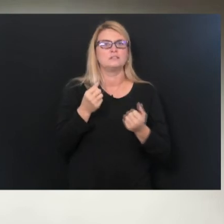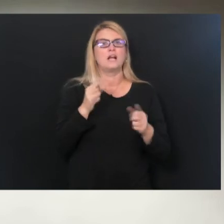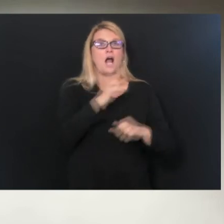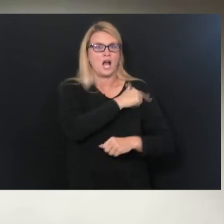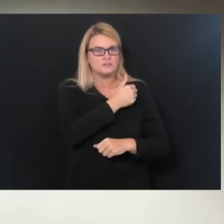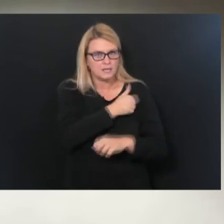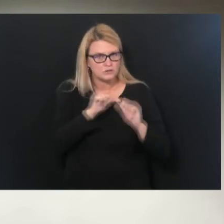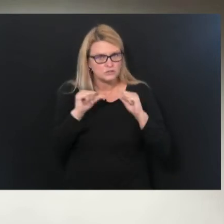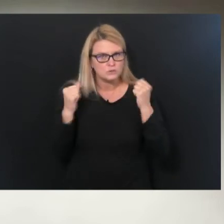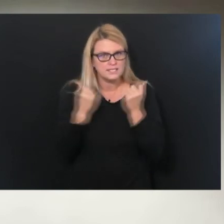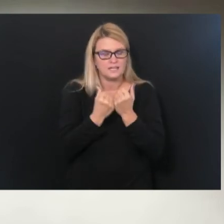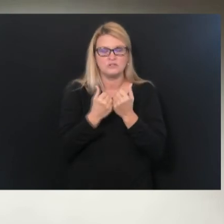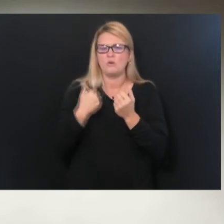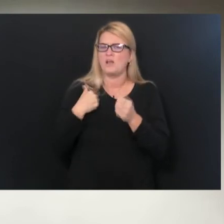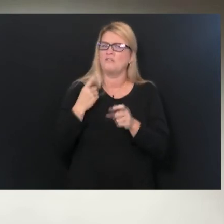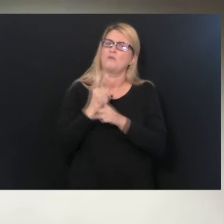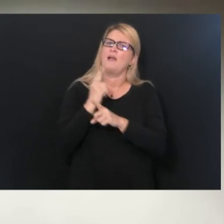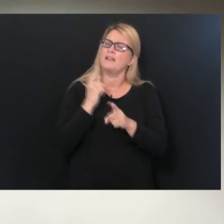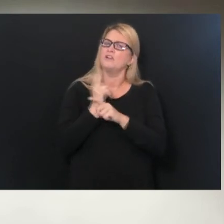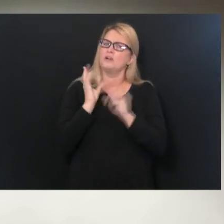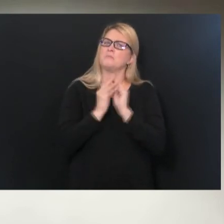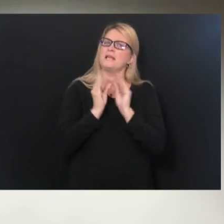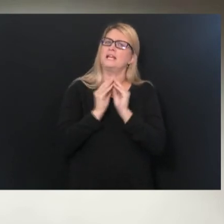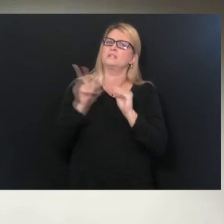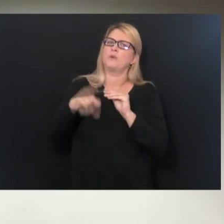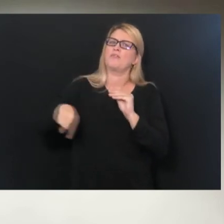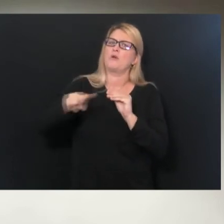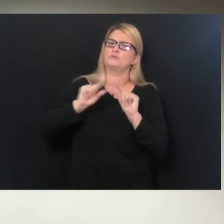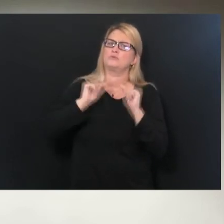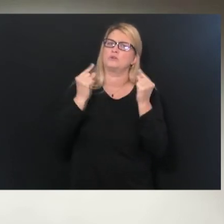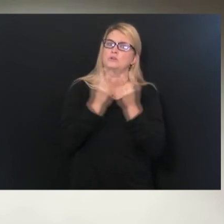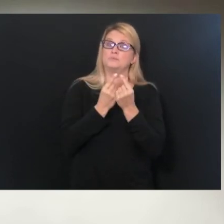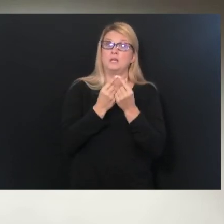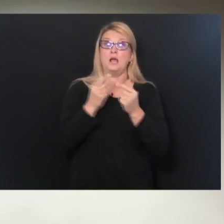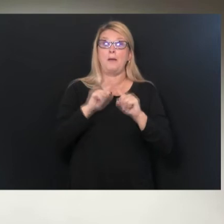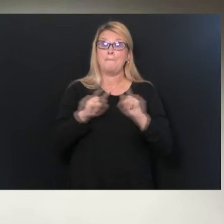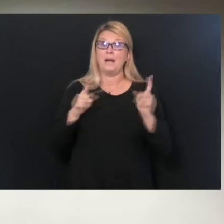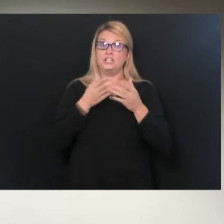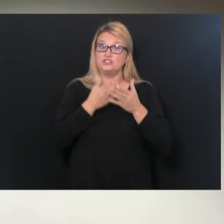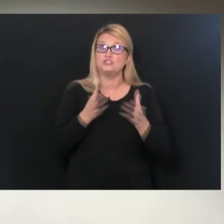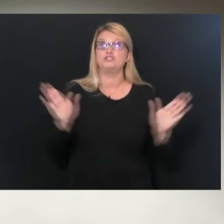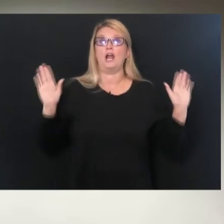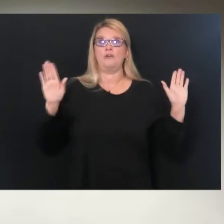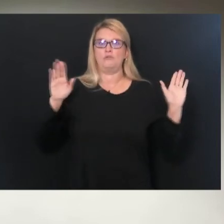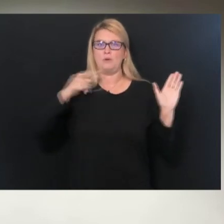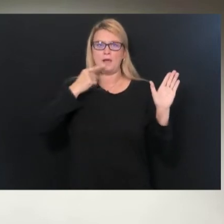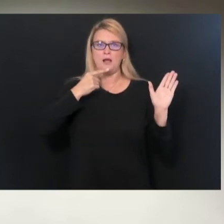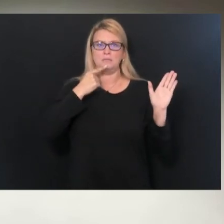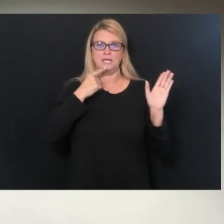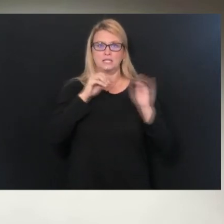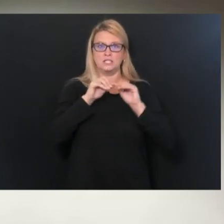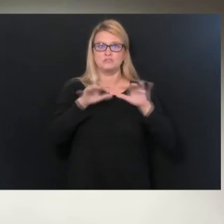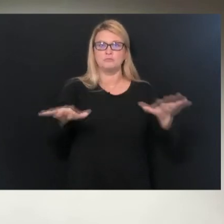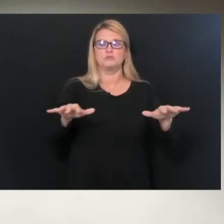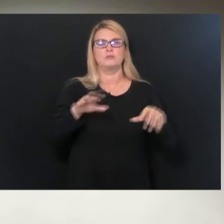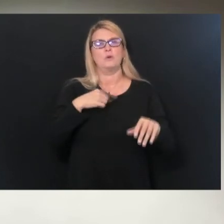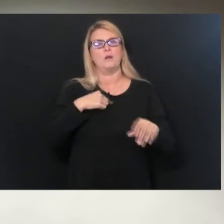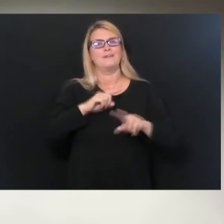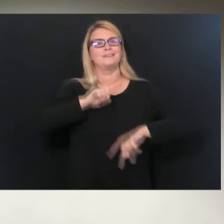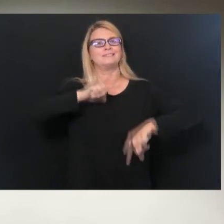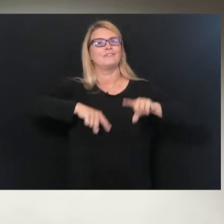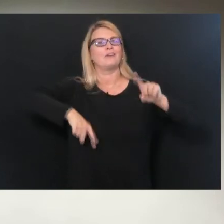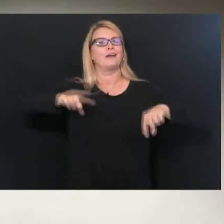those groups. When you get towards the general public distribution, then there'll be a variety of different methods